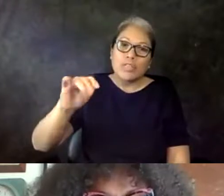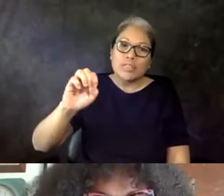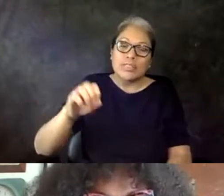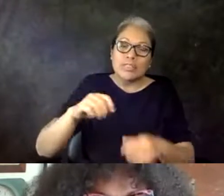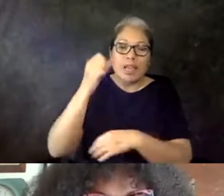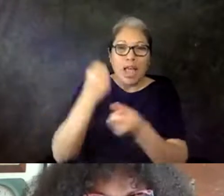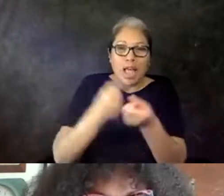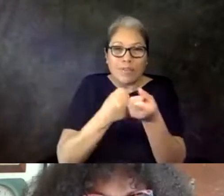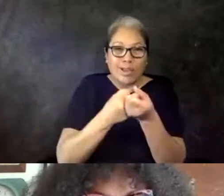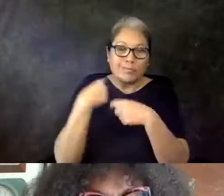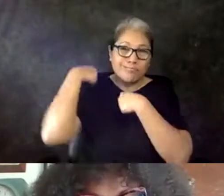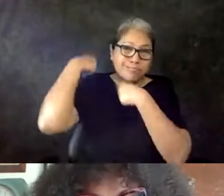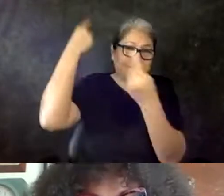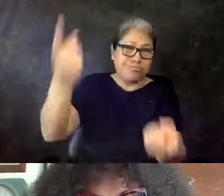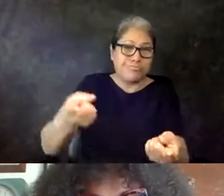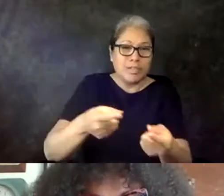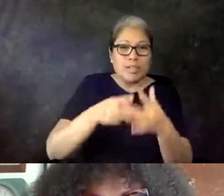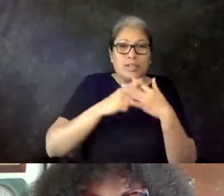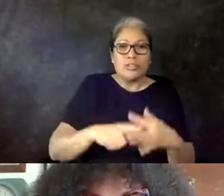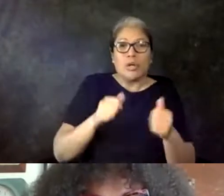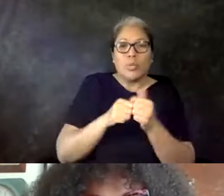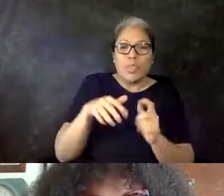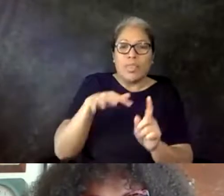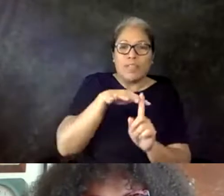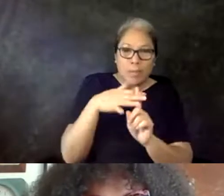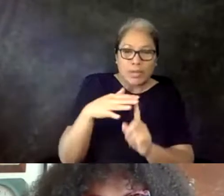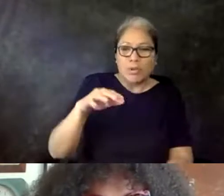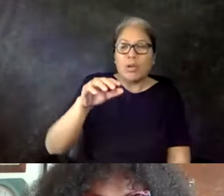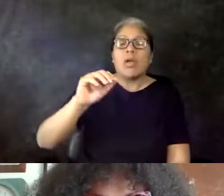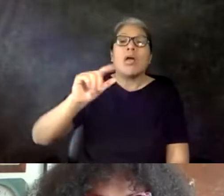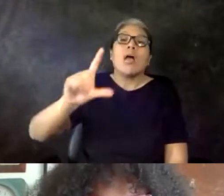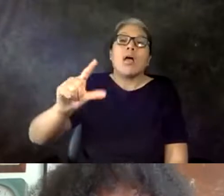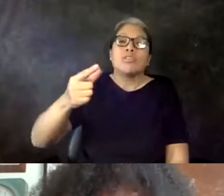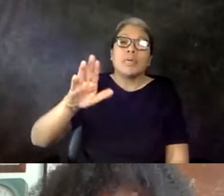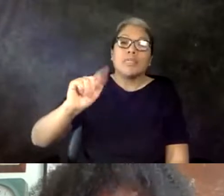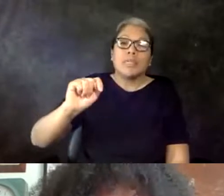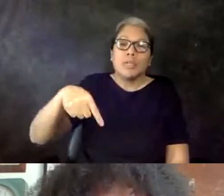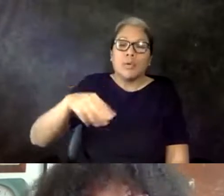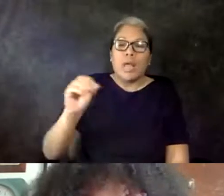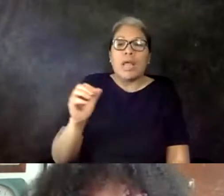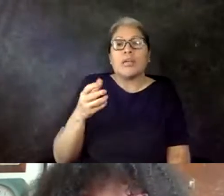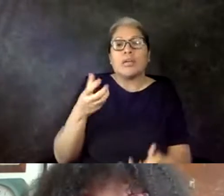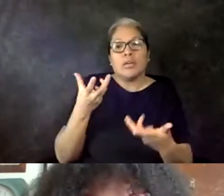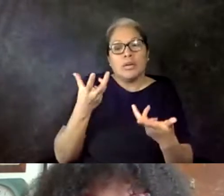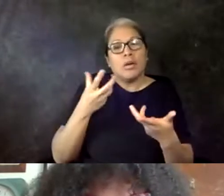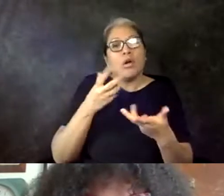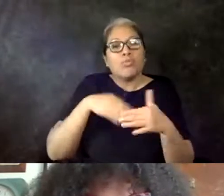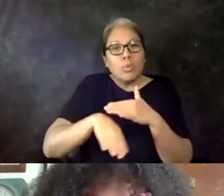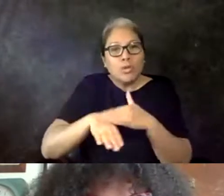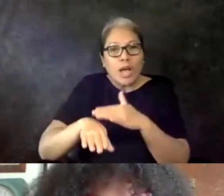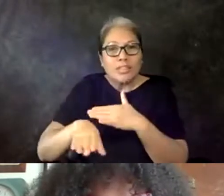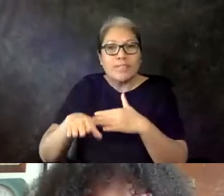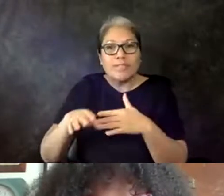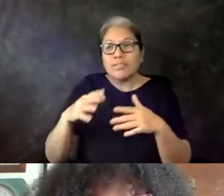her environmental, LGBTQ, and reproductive justice efforts in high school. She has worked as a field organizer for